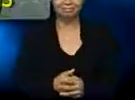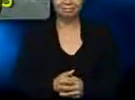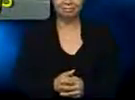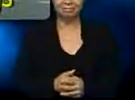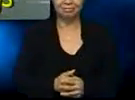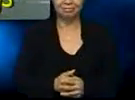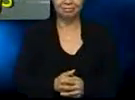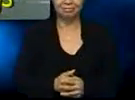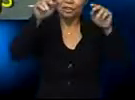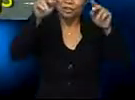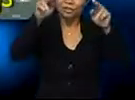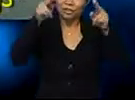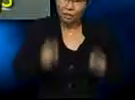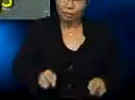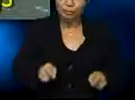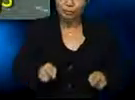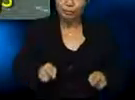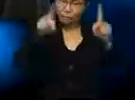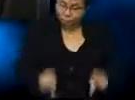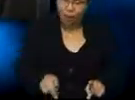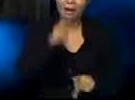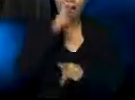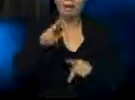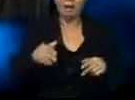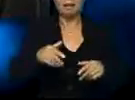Human beings are living things too.